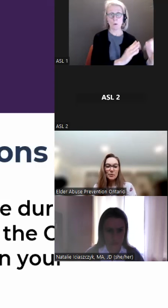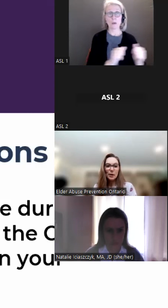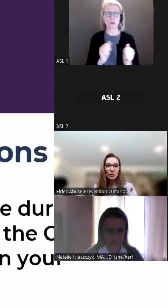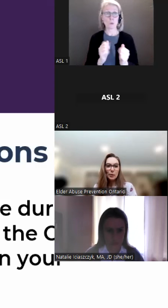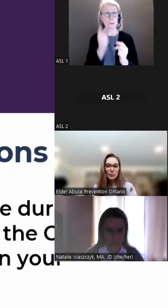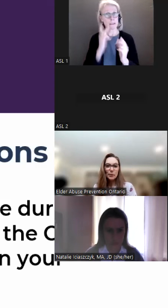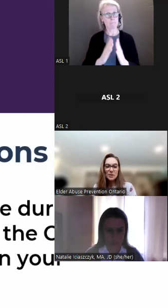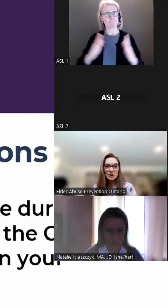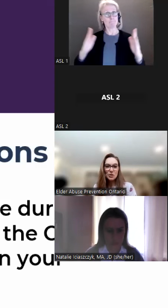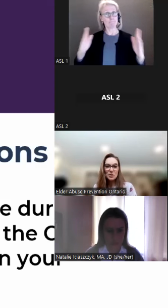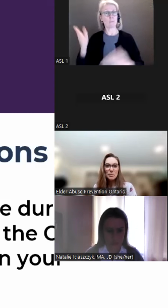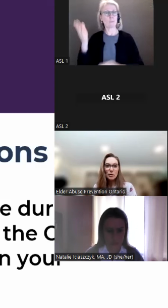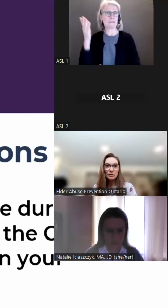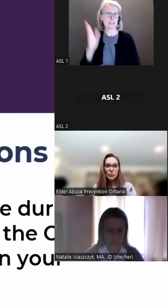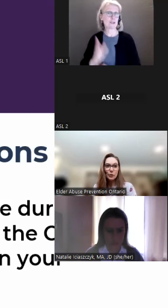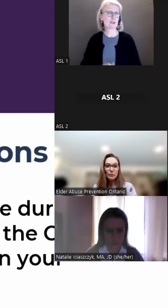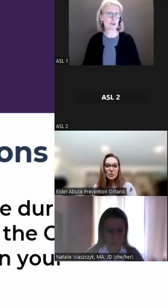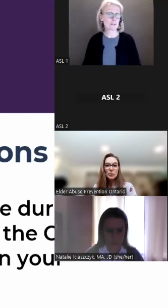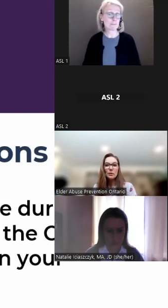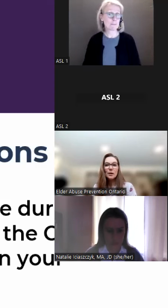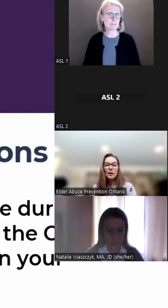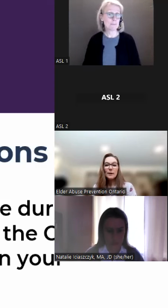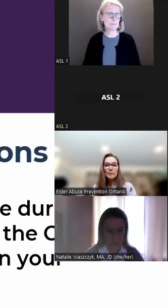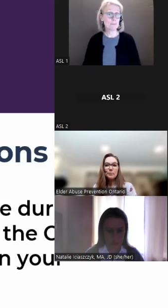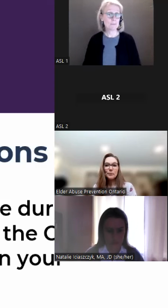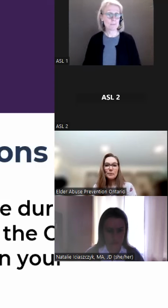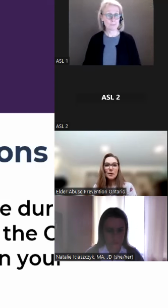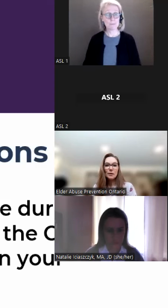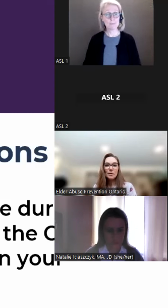make the PowerPoint presentation smaller for your visual